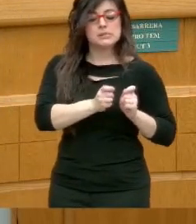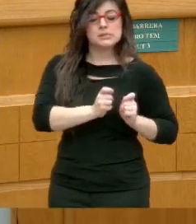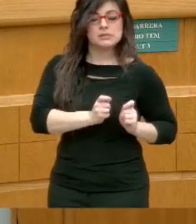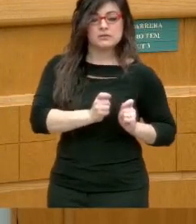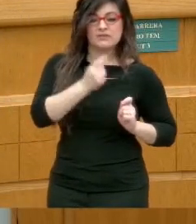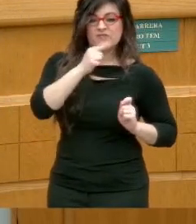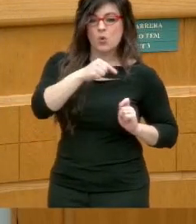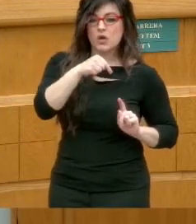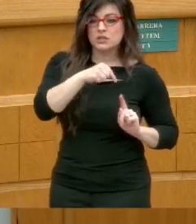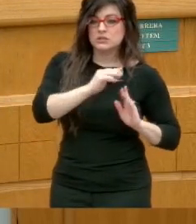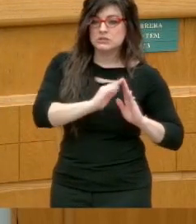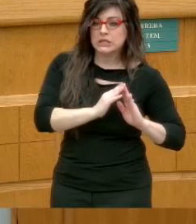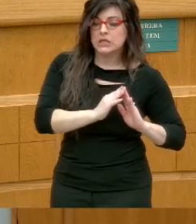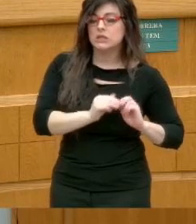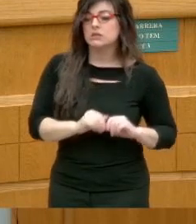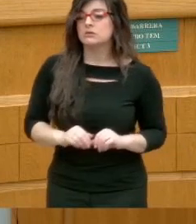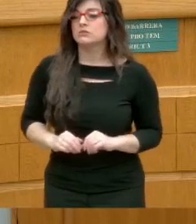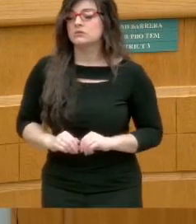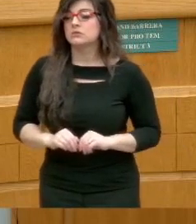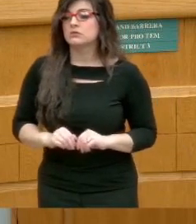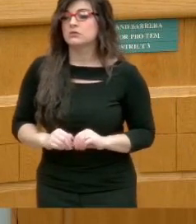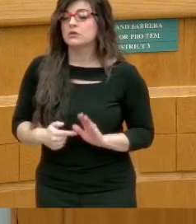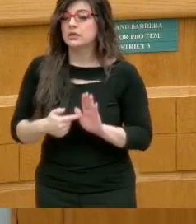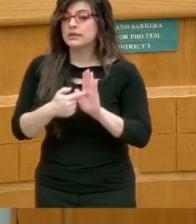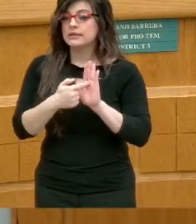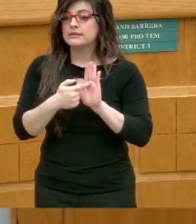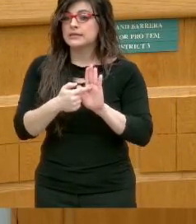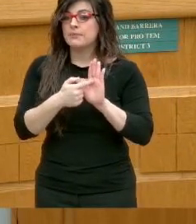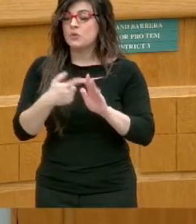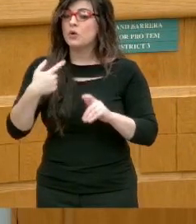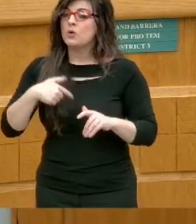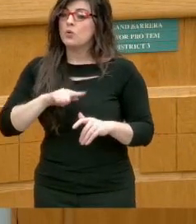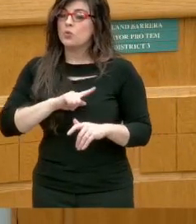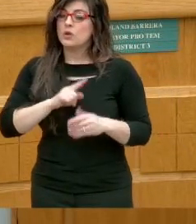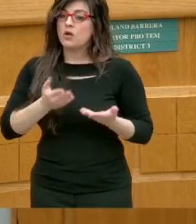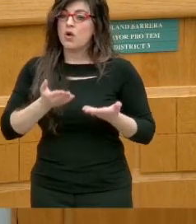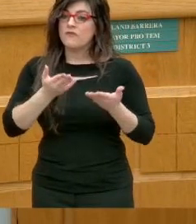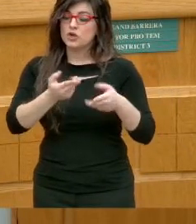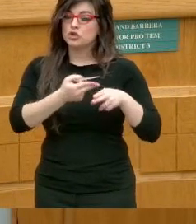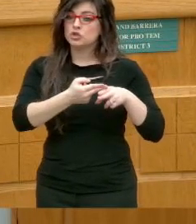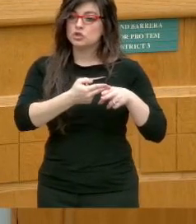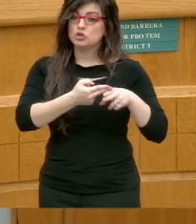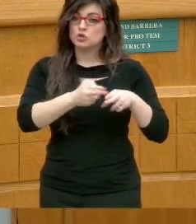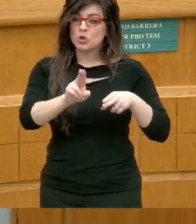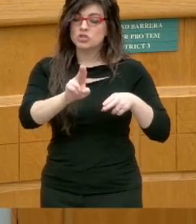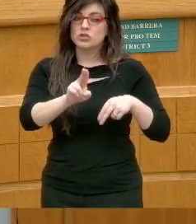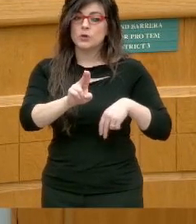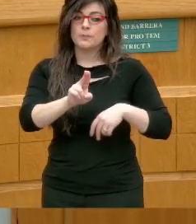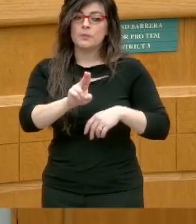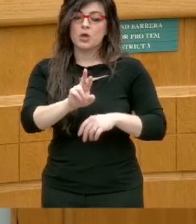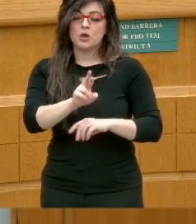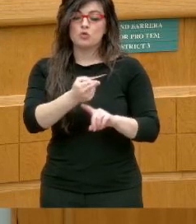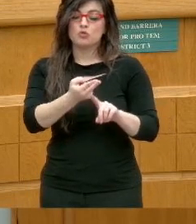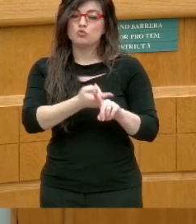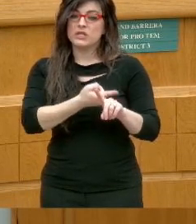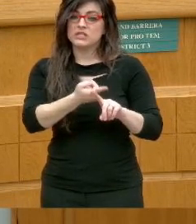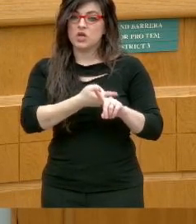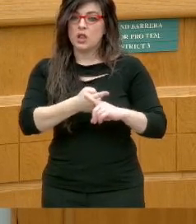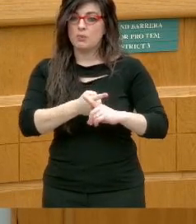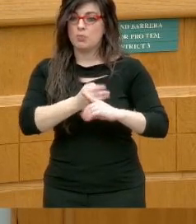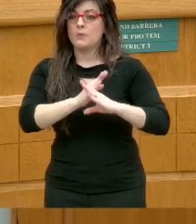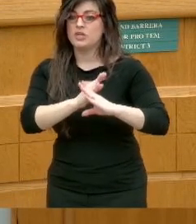cities, in that we implemented a short-term rental prohibition there for a period of time. But yesterday,